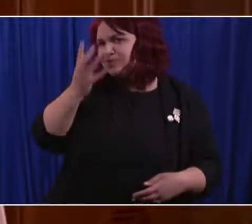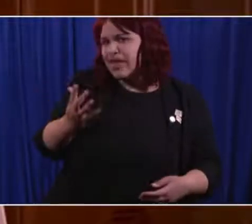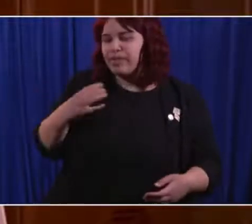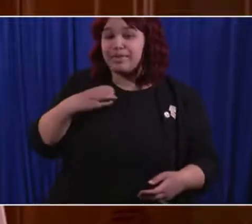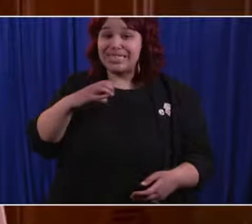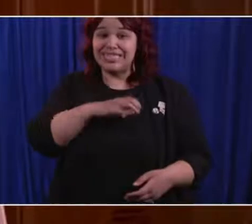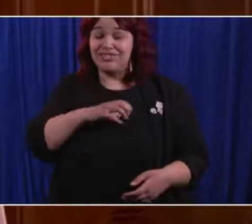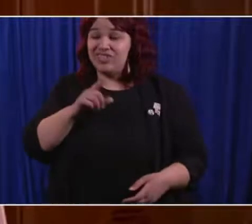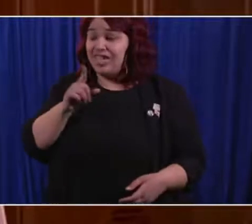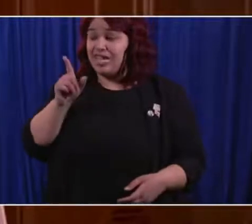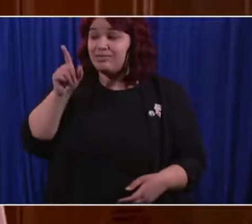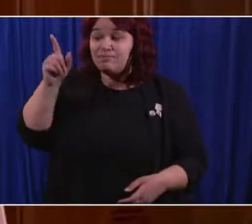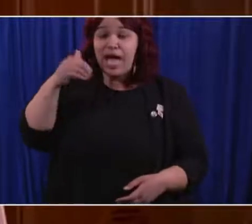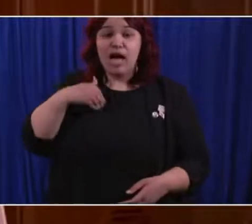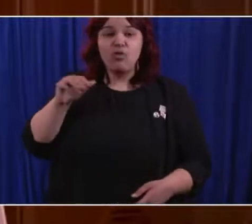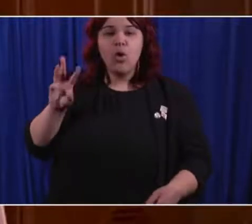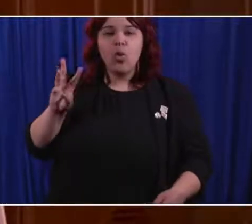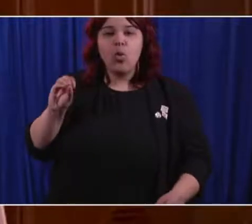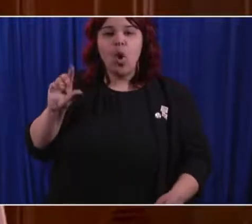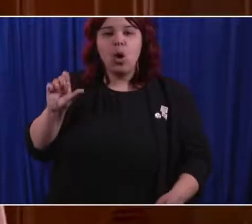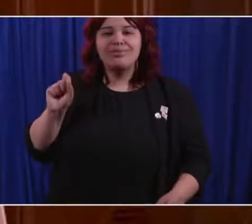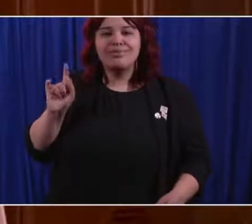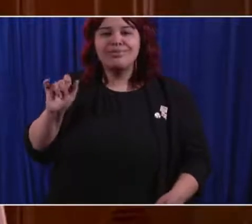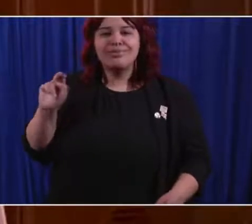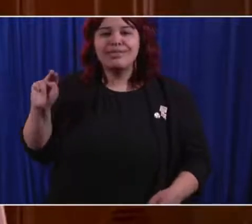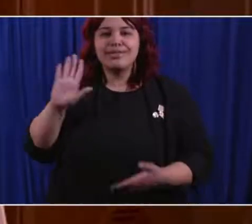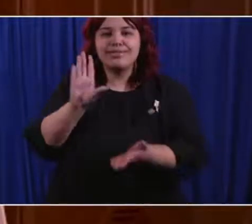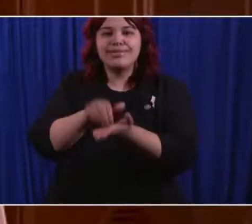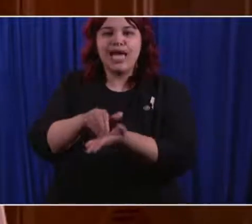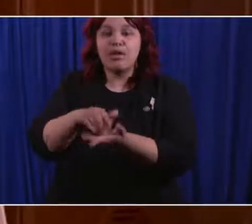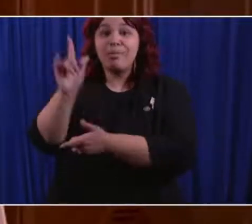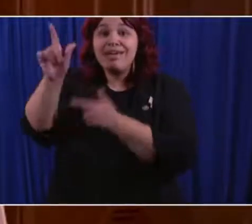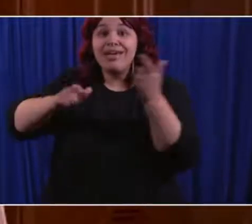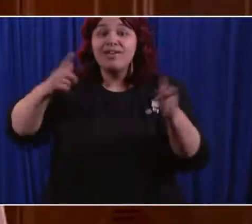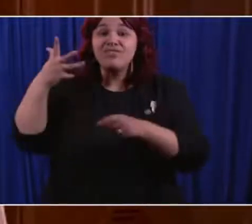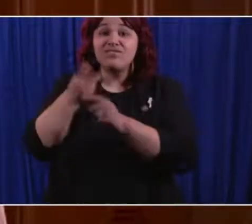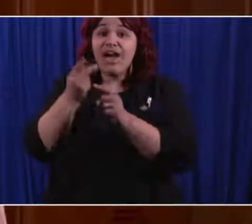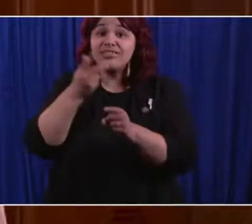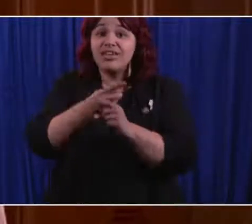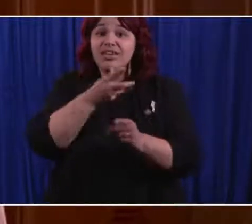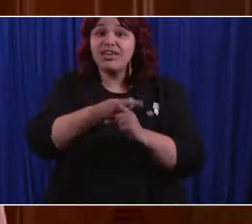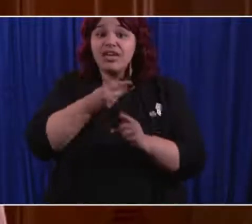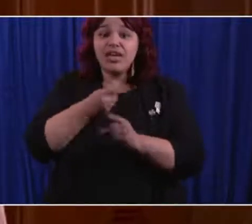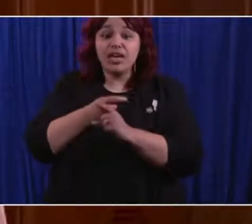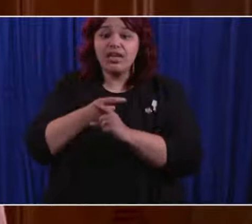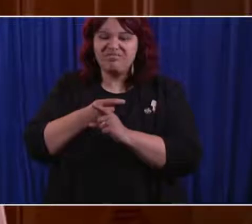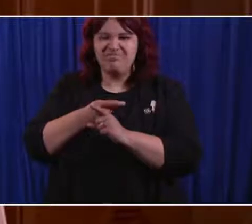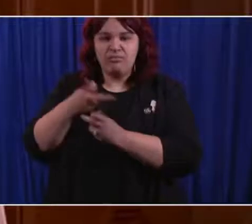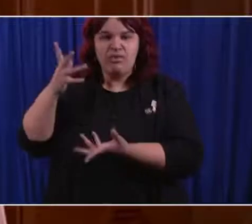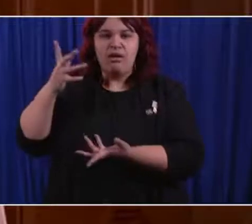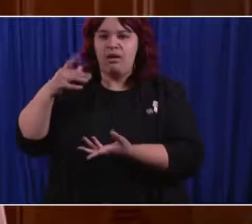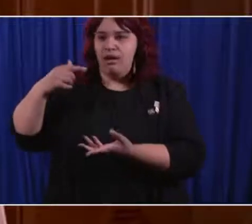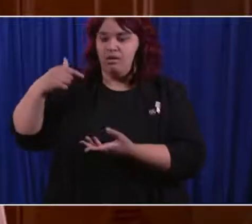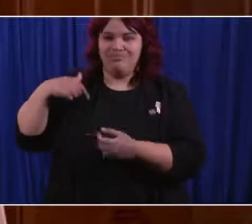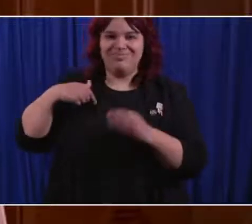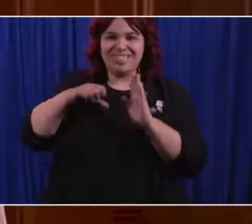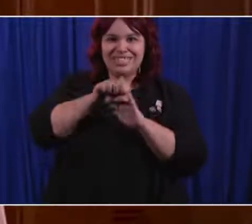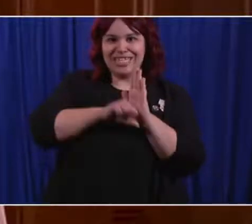one federal FEMA vaccination site in partnership with the state, is working exceedingly well.